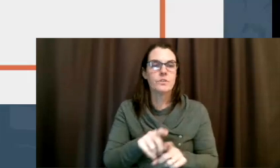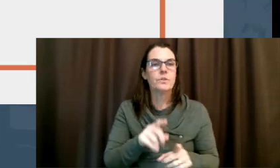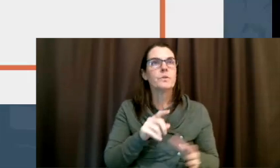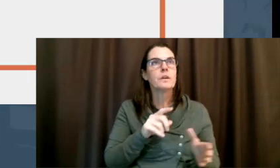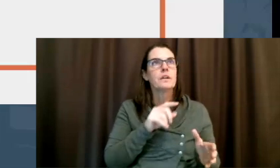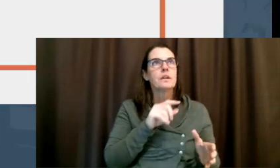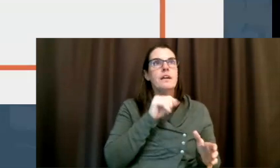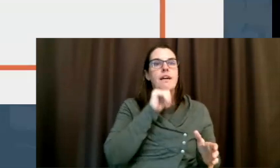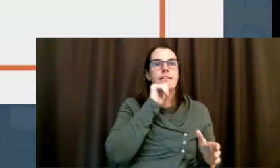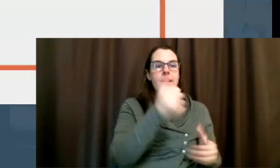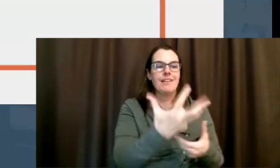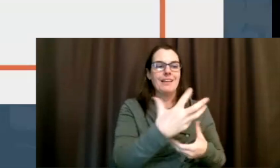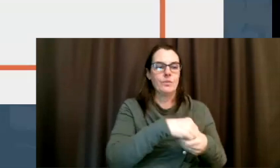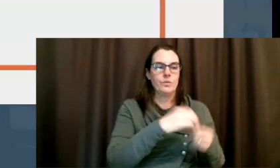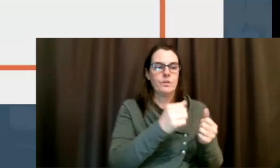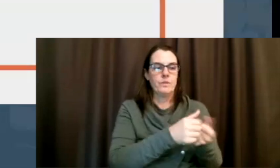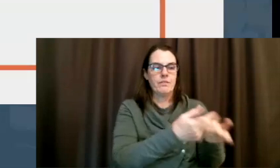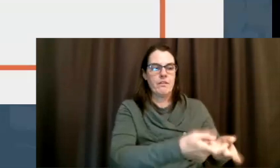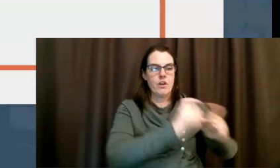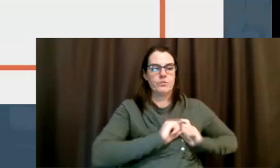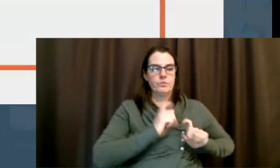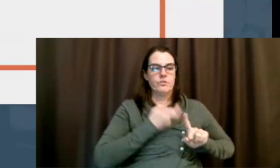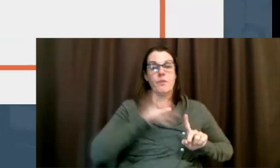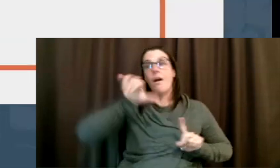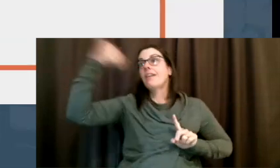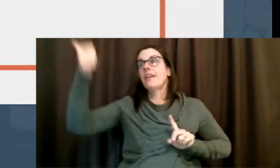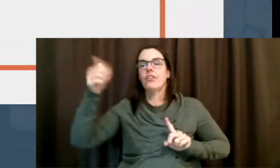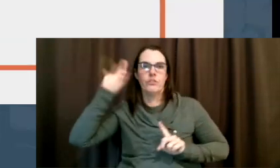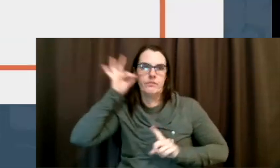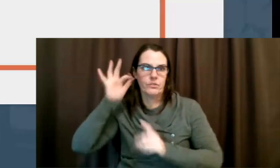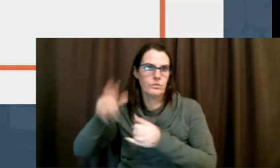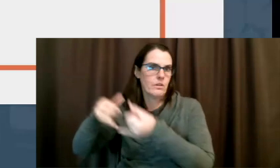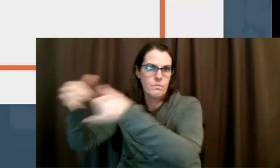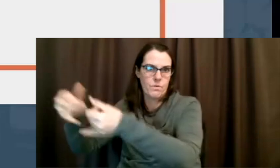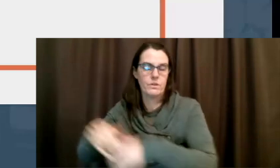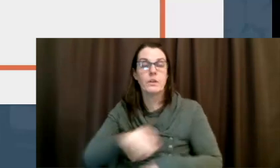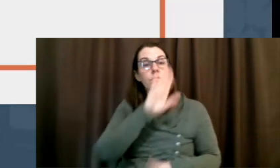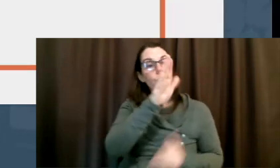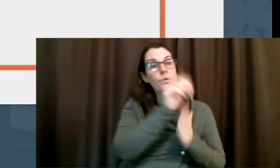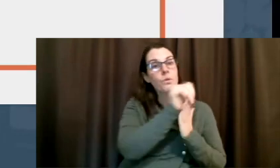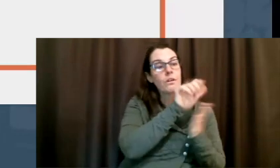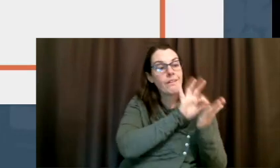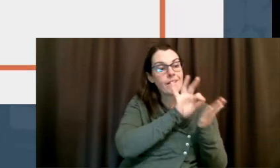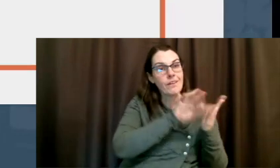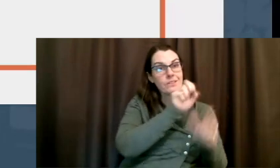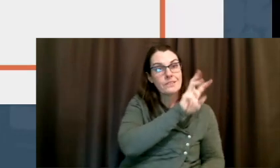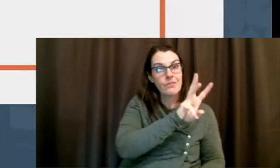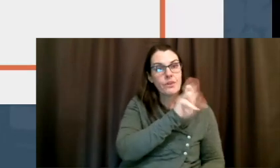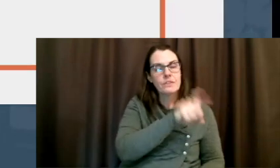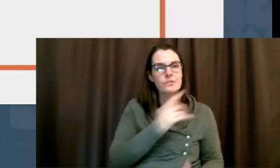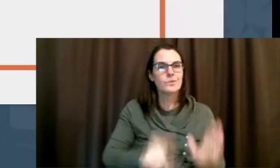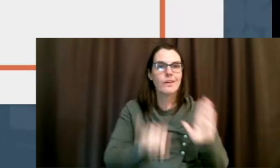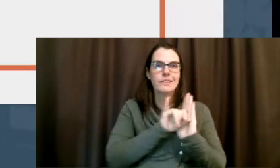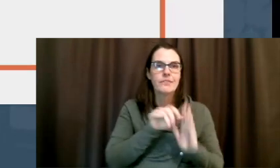contributions on any other federal award, right? So your accounting software needs to be able to identify unique funds for